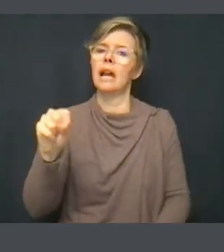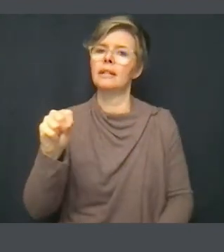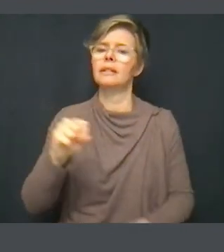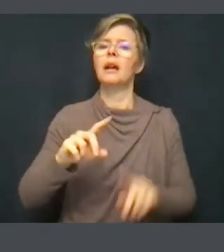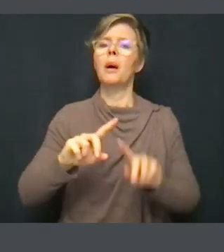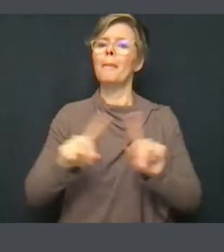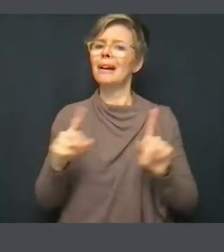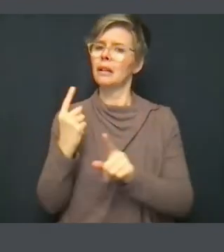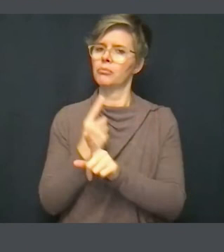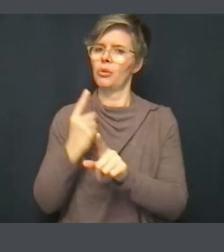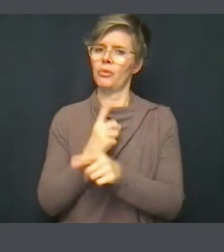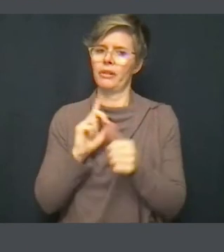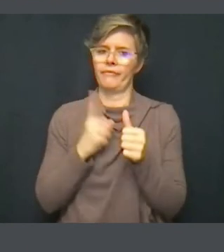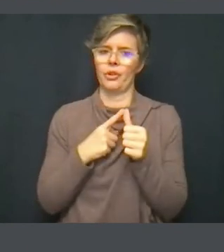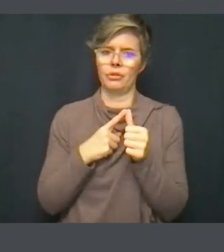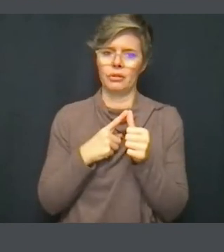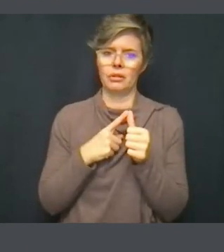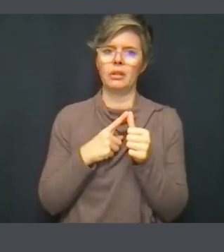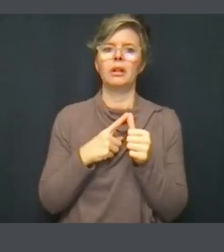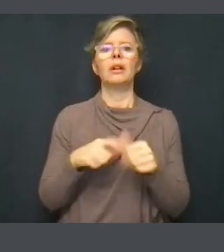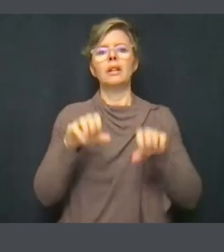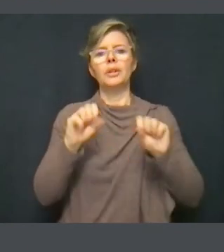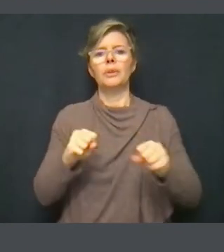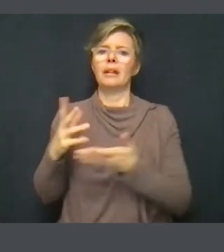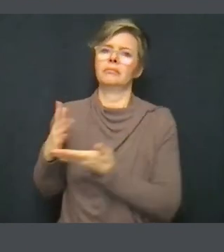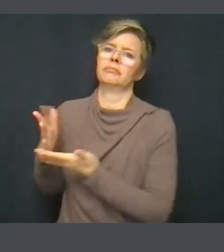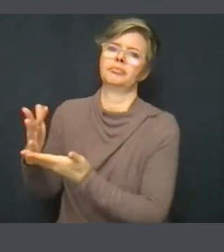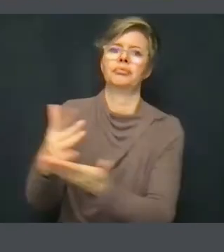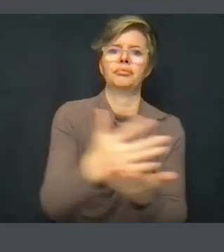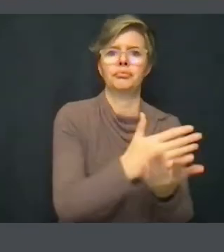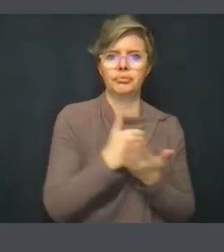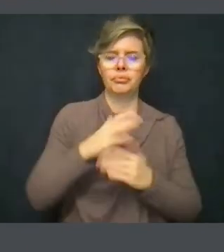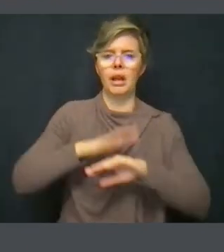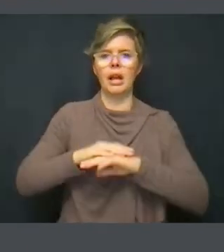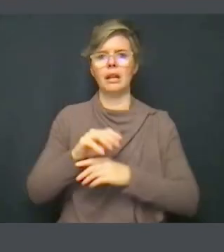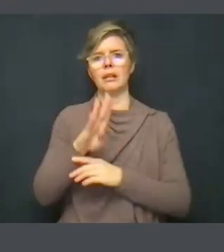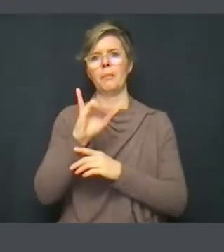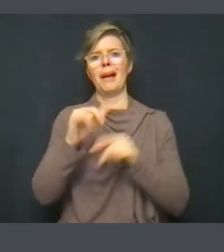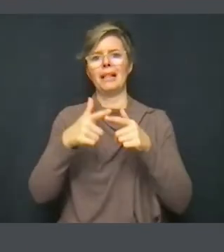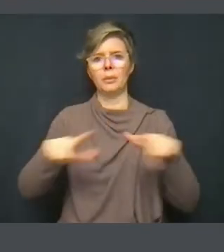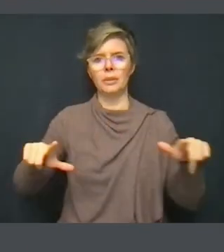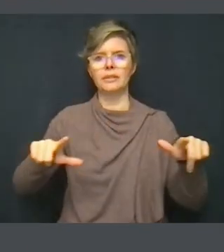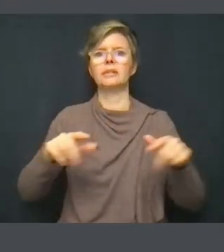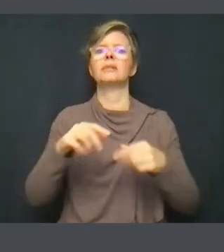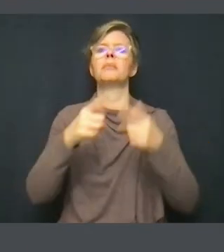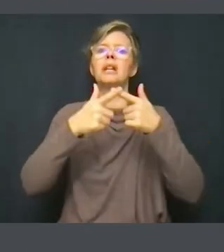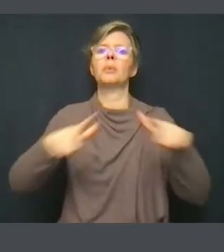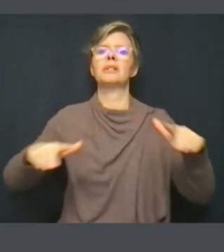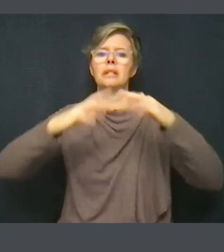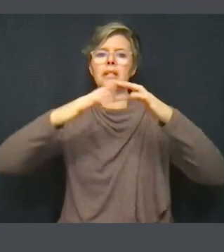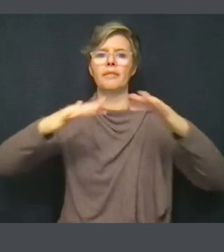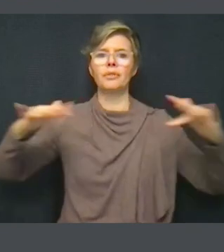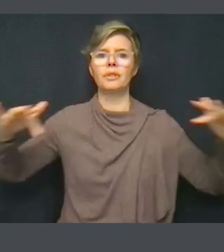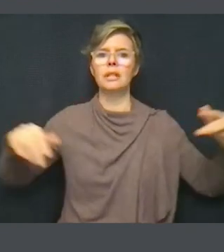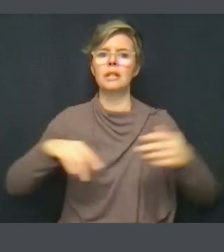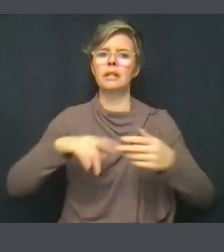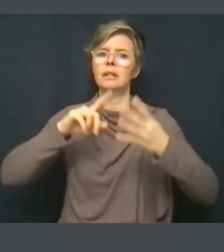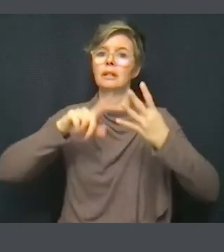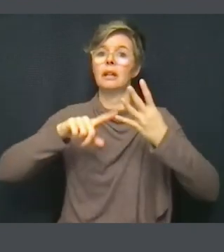information on these languages as much as possible. And there is a lot of information out there. You want to be very careful about what tests you're using and how you're using them.